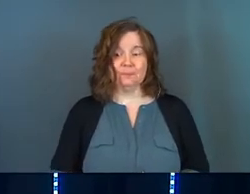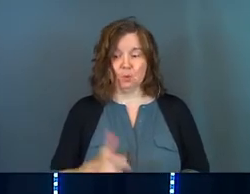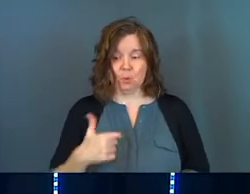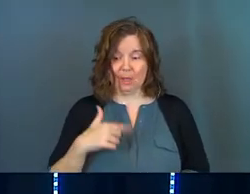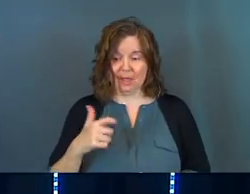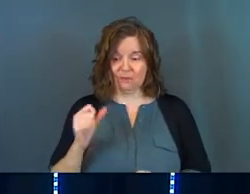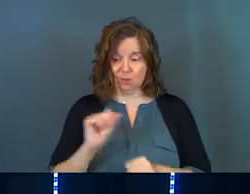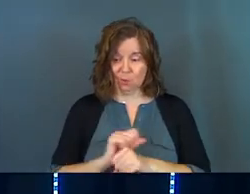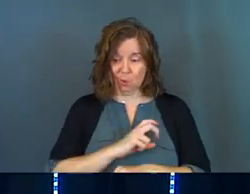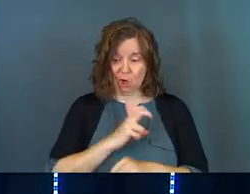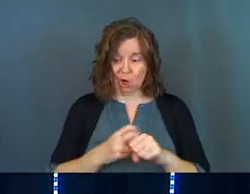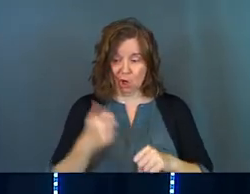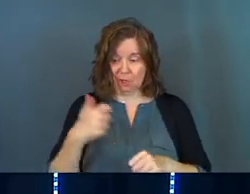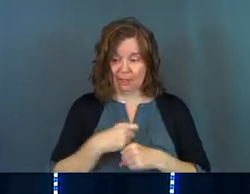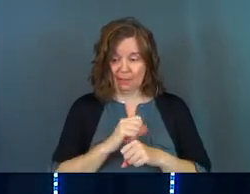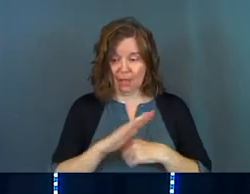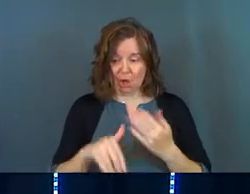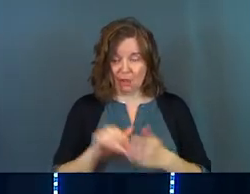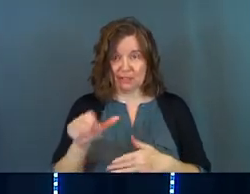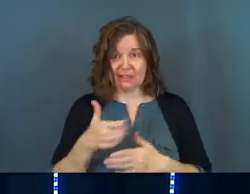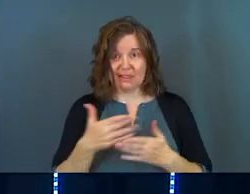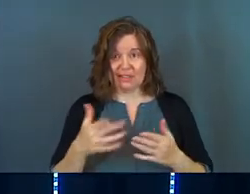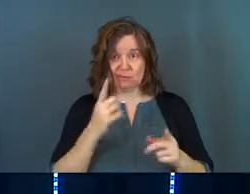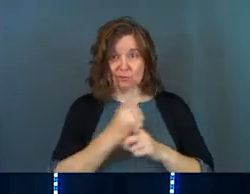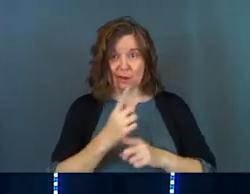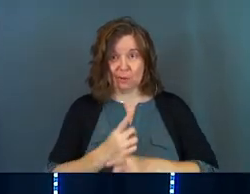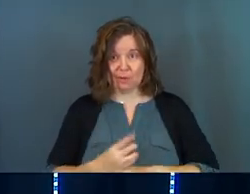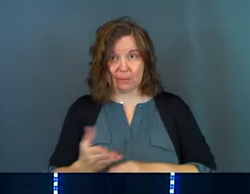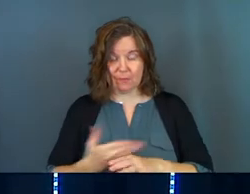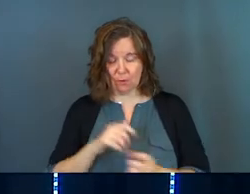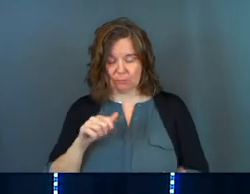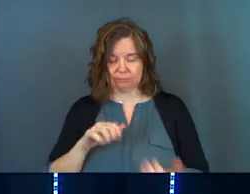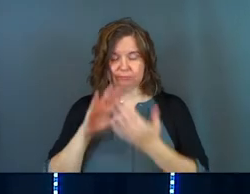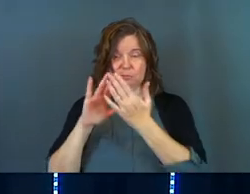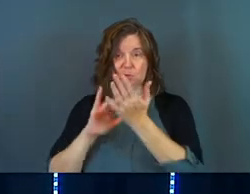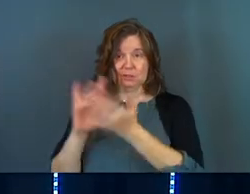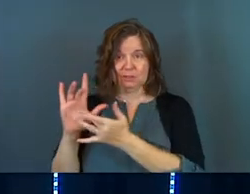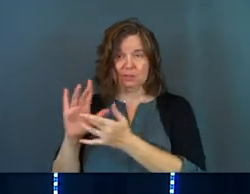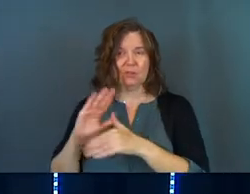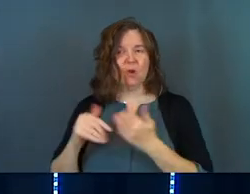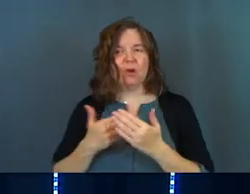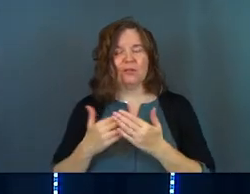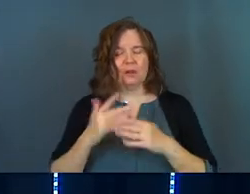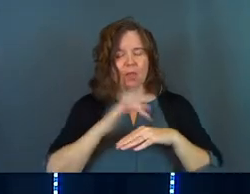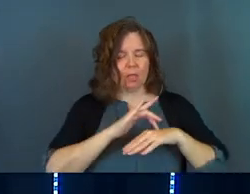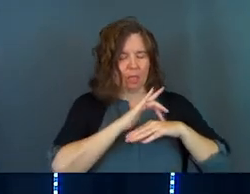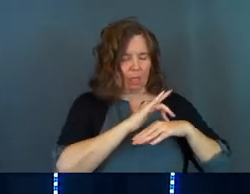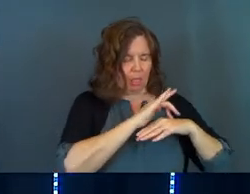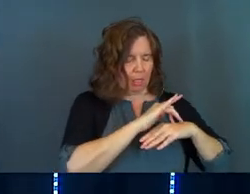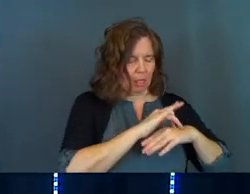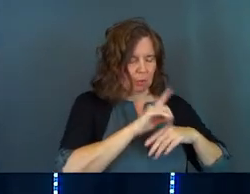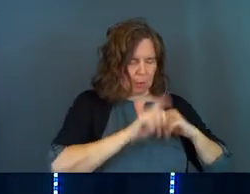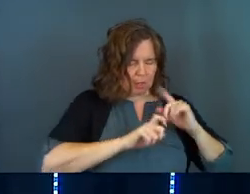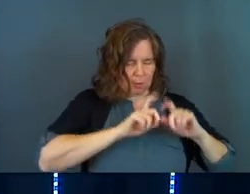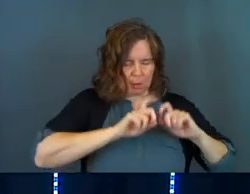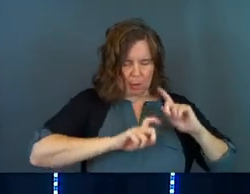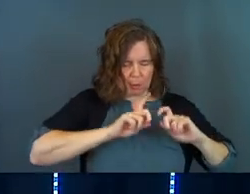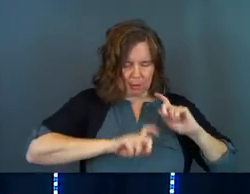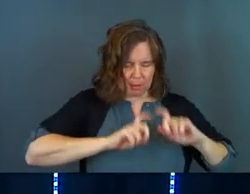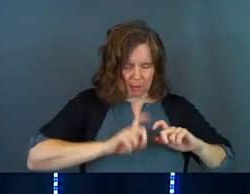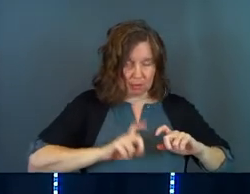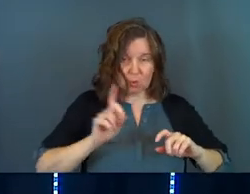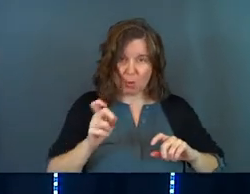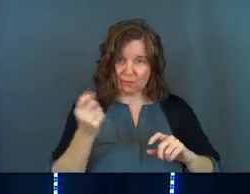Do I have to work harder and make all these other things right before I come to Jesus? There's all this stuff that's in his question. You got to hear